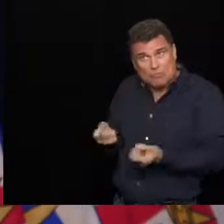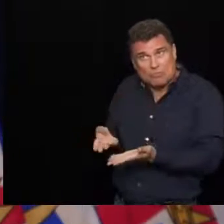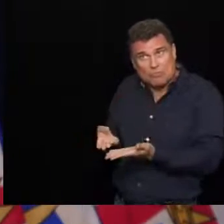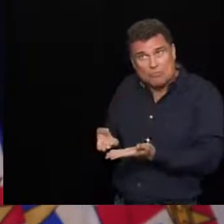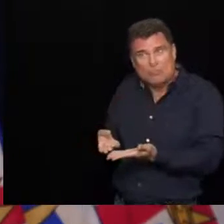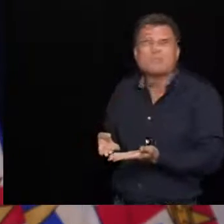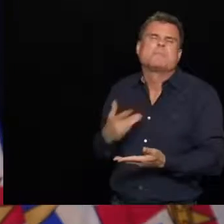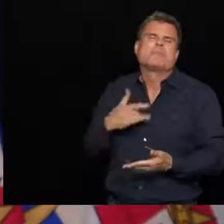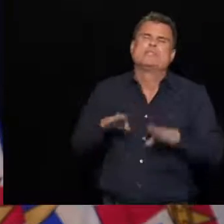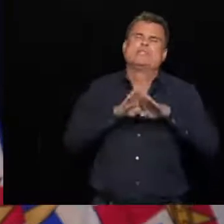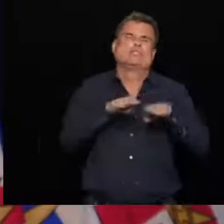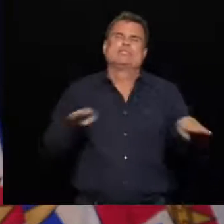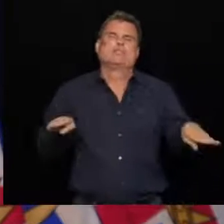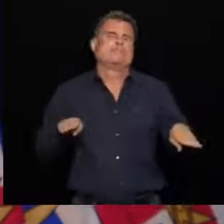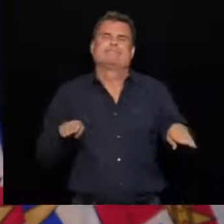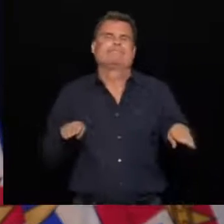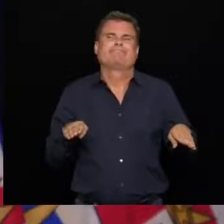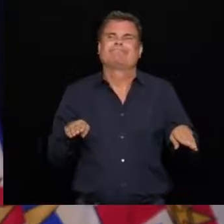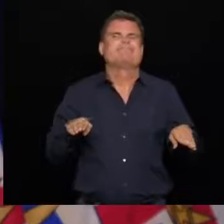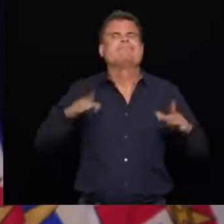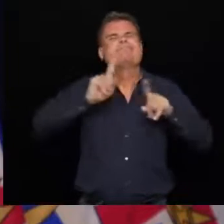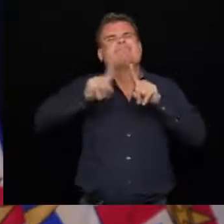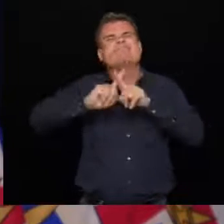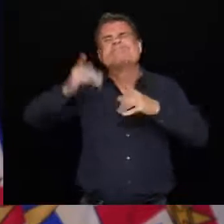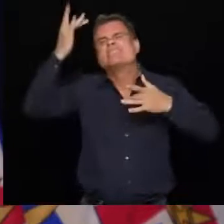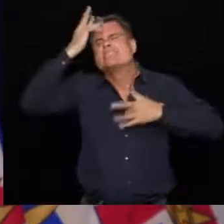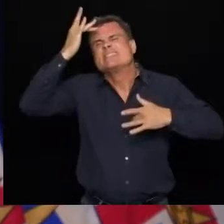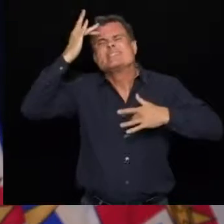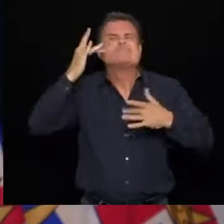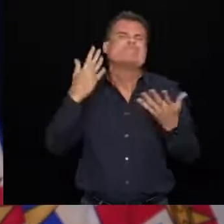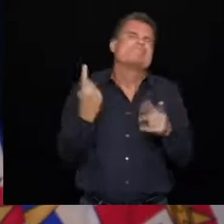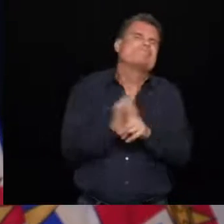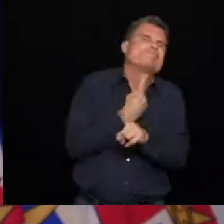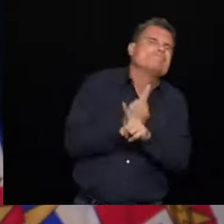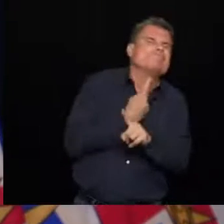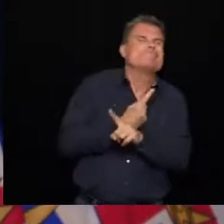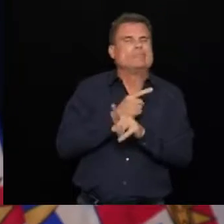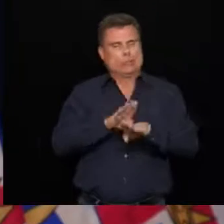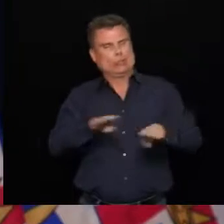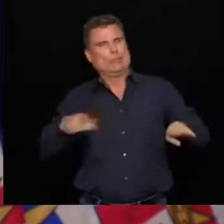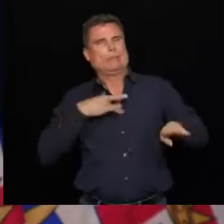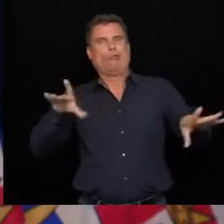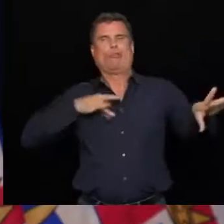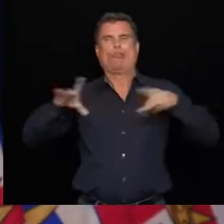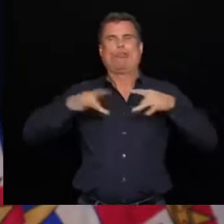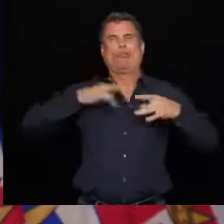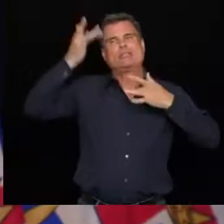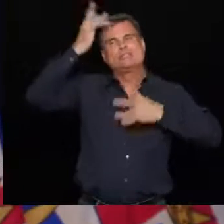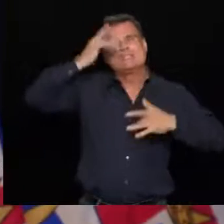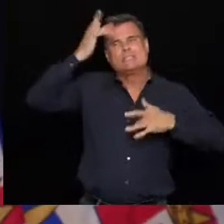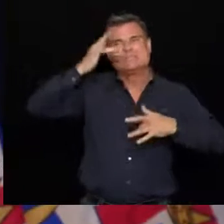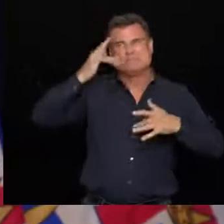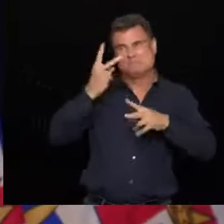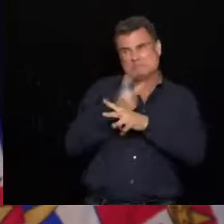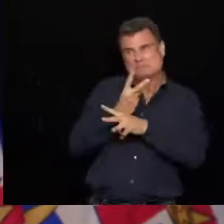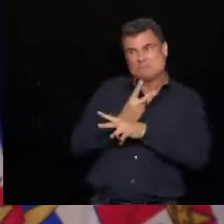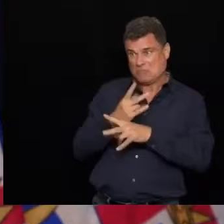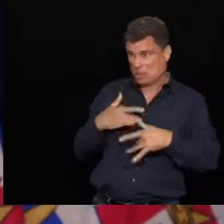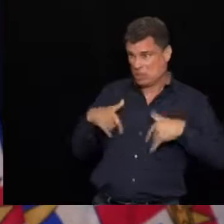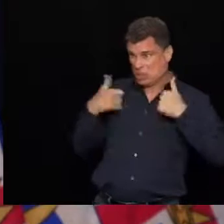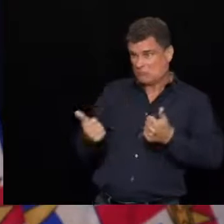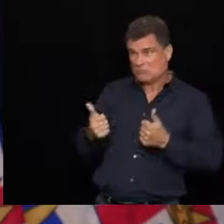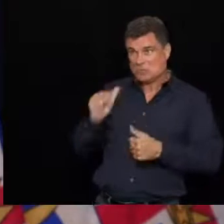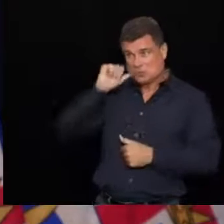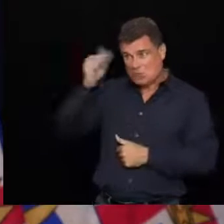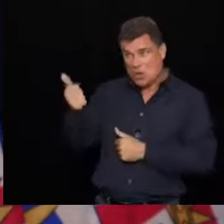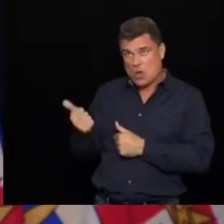are runny nose, not feeling well today, that clear up very quickly and are not indicative of COVID. So it's a balancing act to